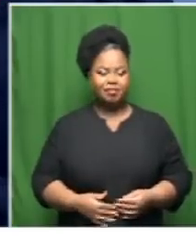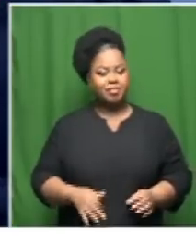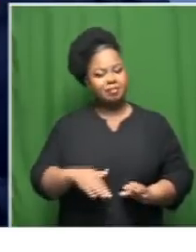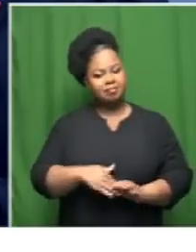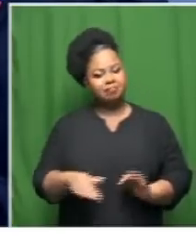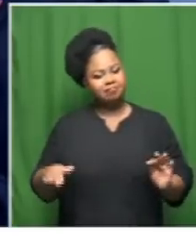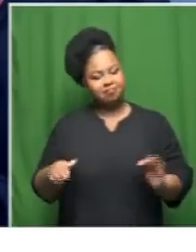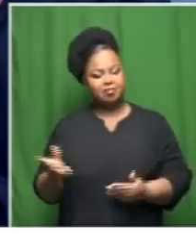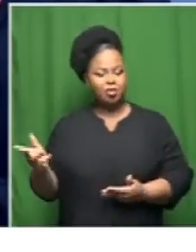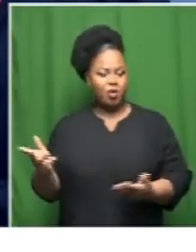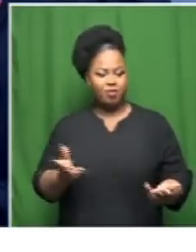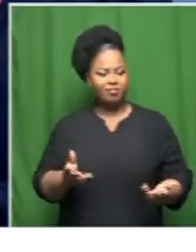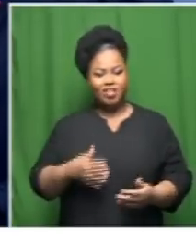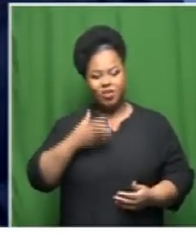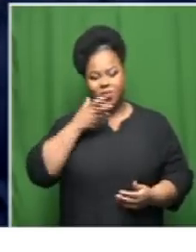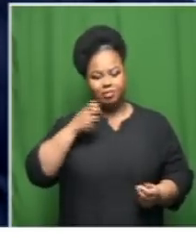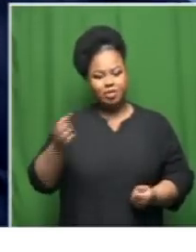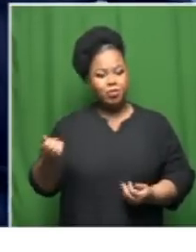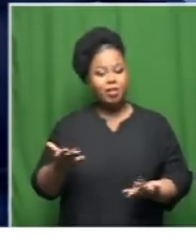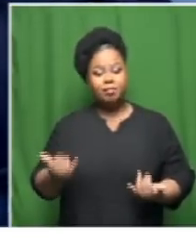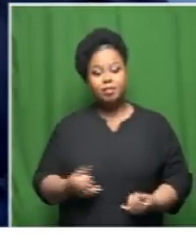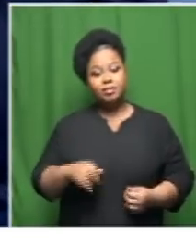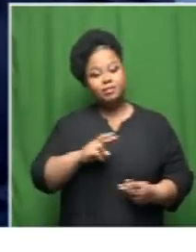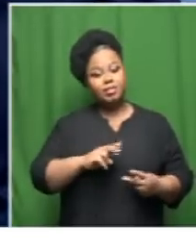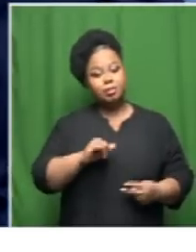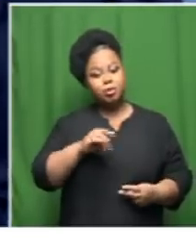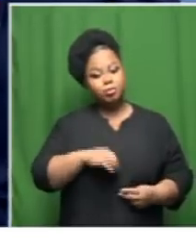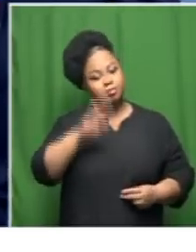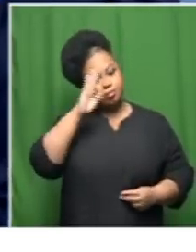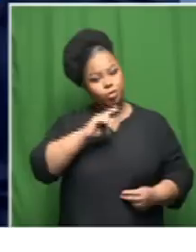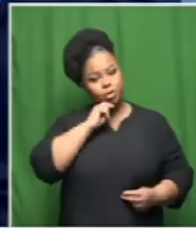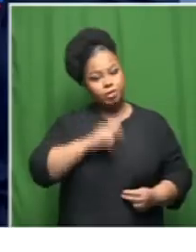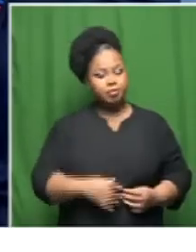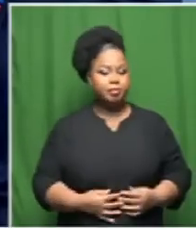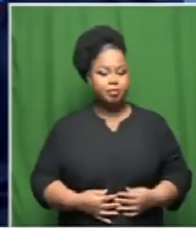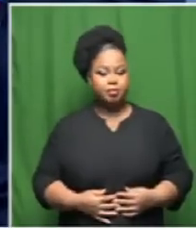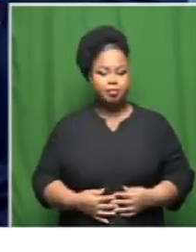and we give them that warm South African welcome. V, Thabiso, good morning to you.